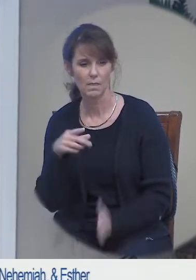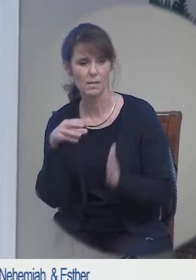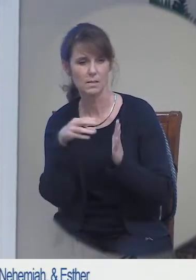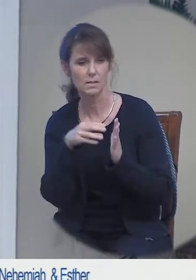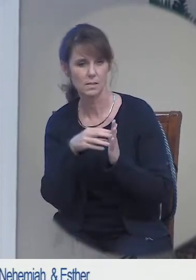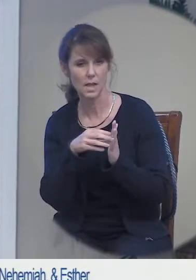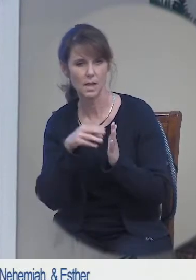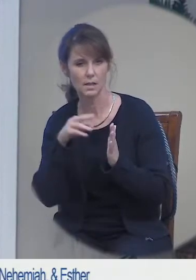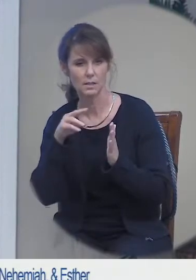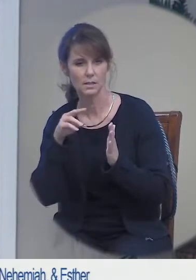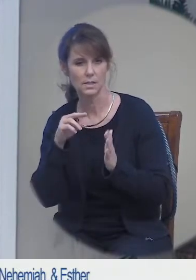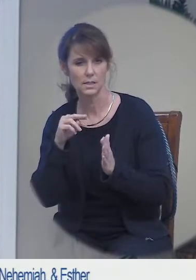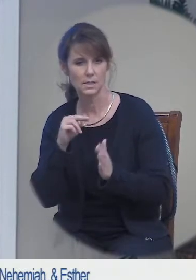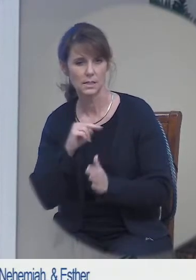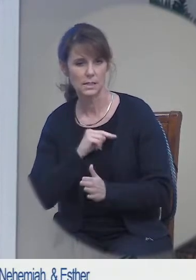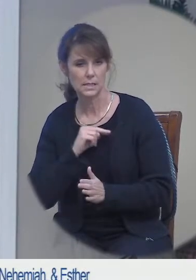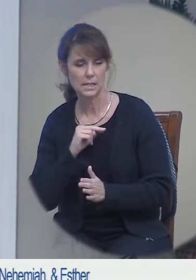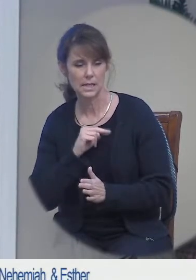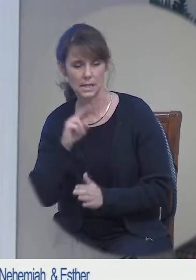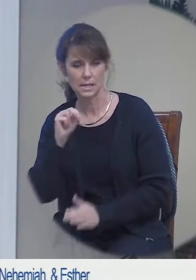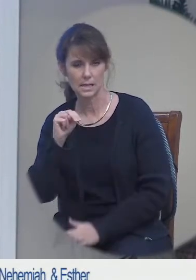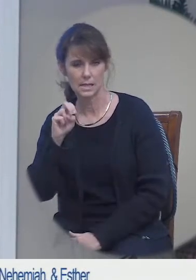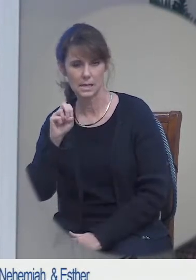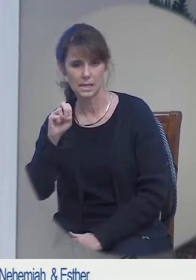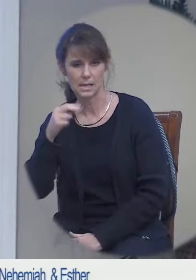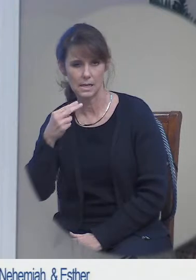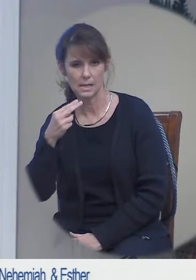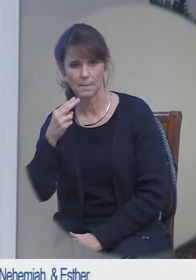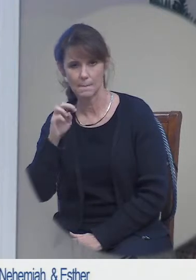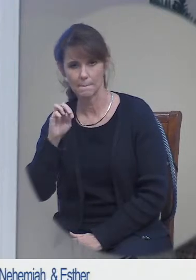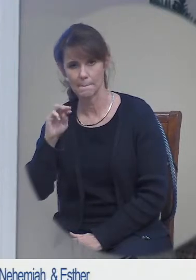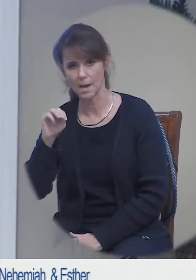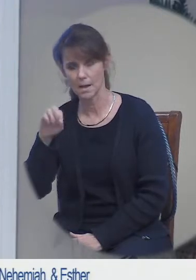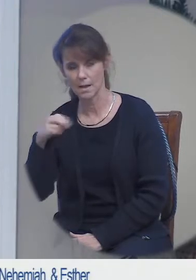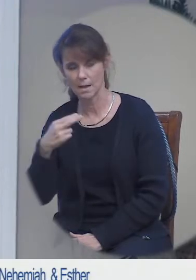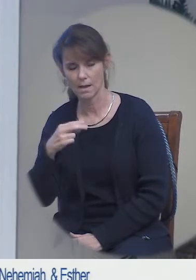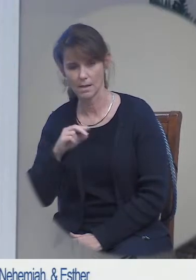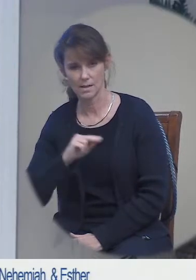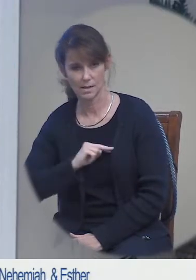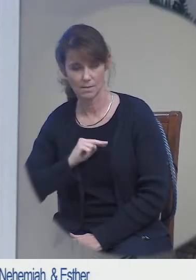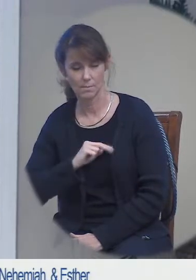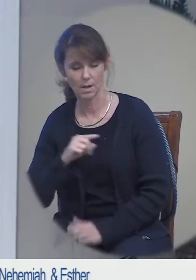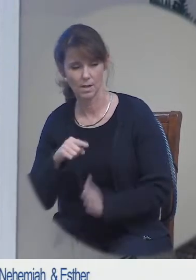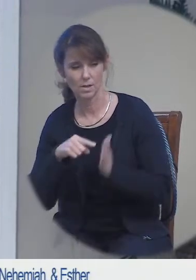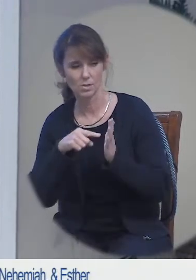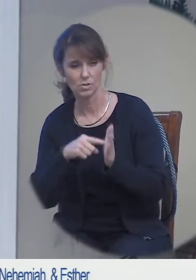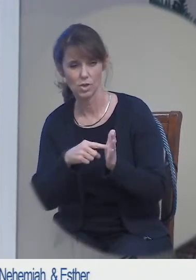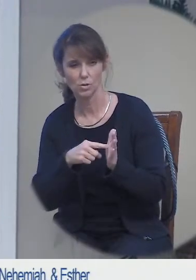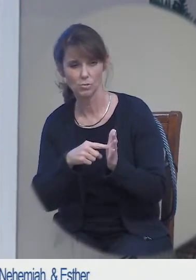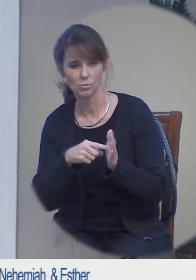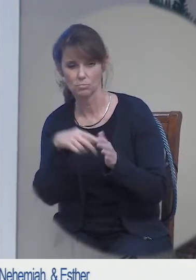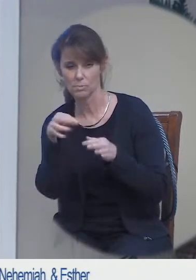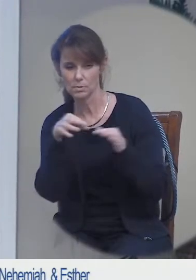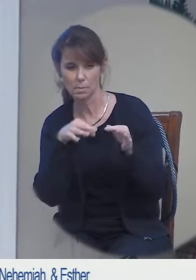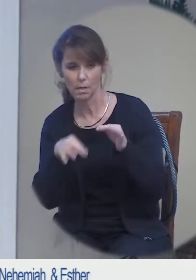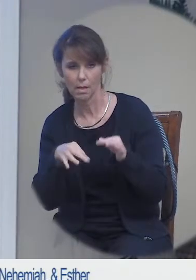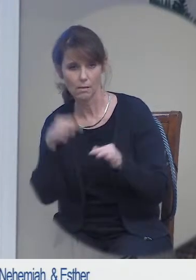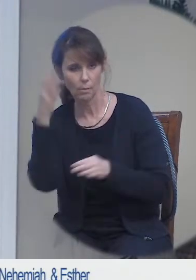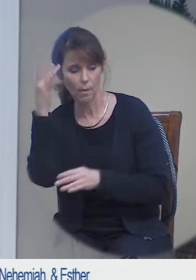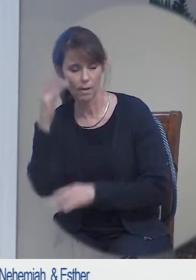And the very first one, as Boyd mentions, the law prohibits it. So turn with me, if you will. Let's look just